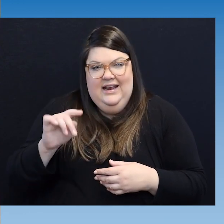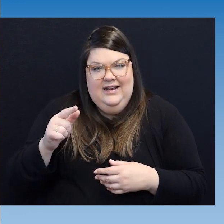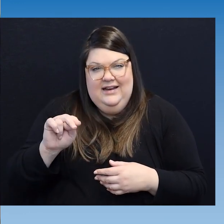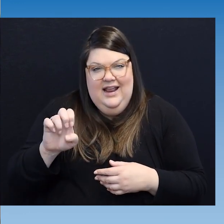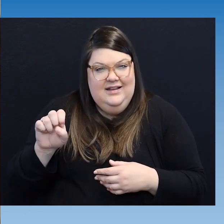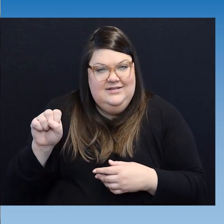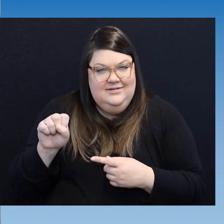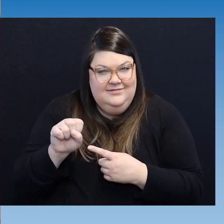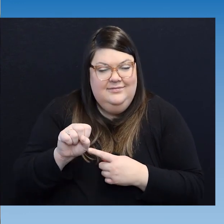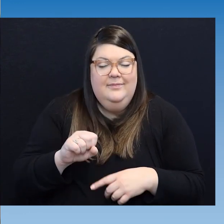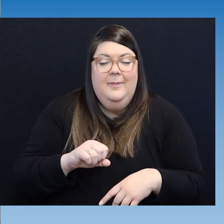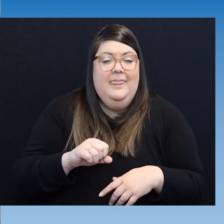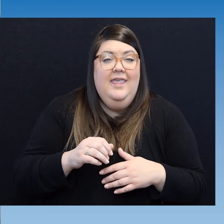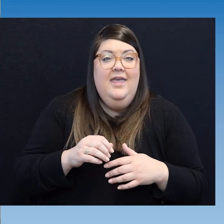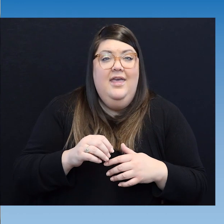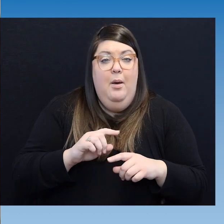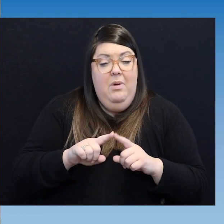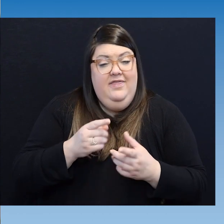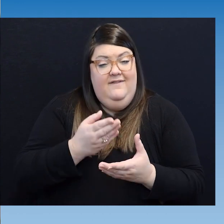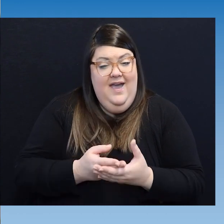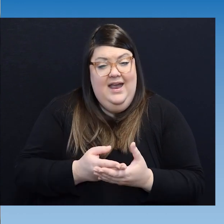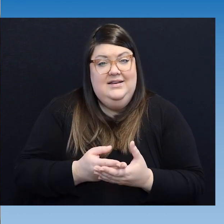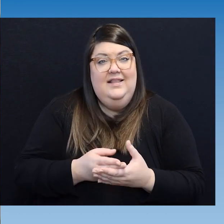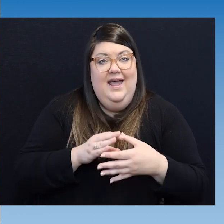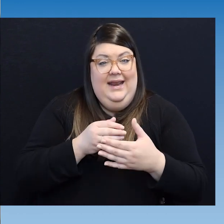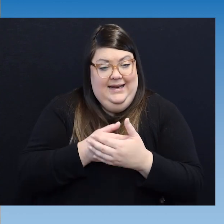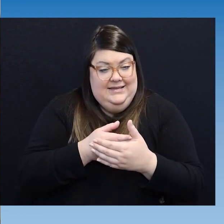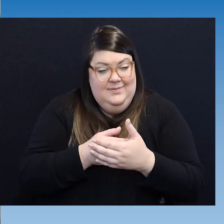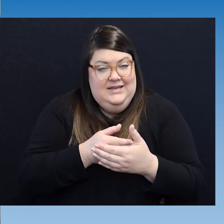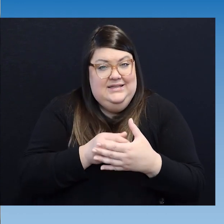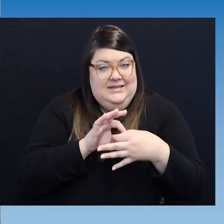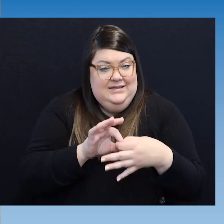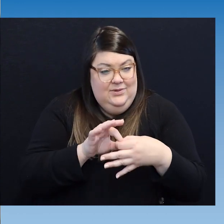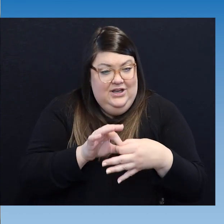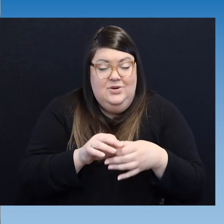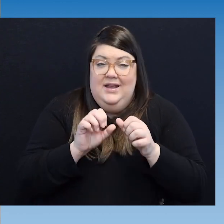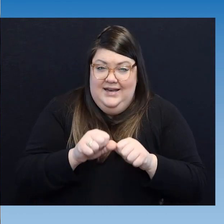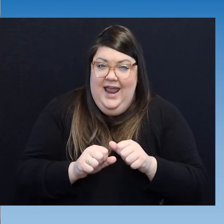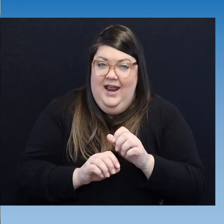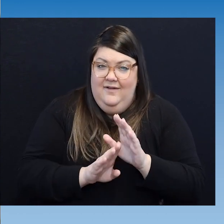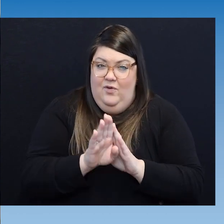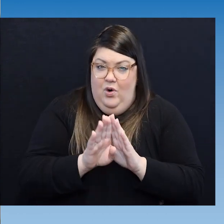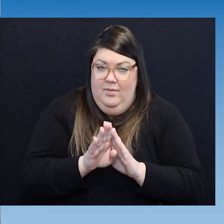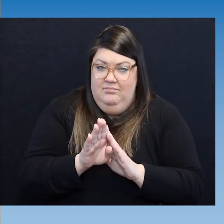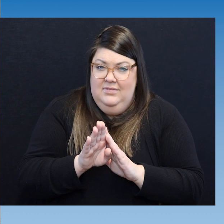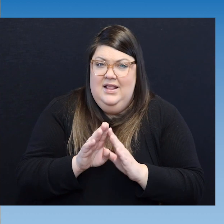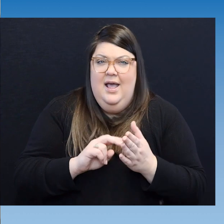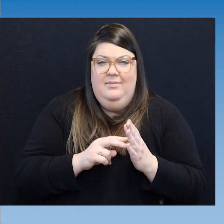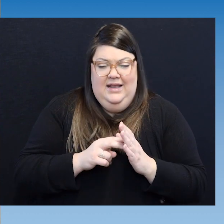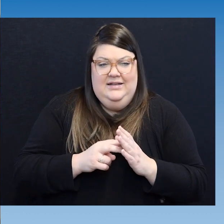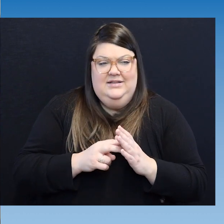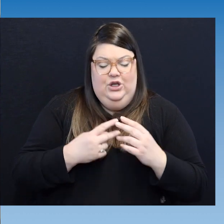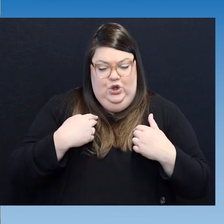the fact that intimacies can form, especially in this case at the end of life, are testament to human beings'